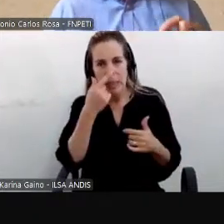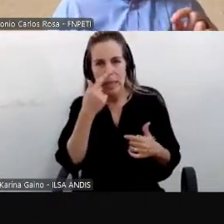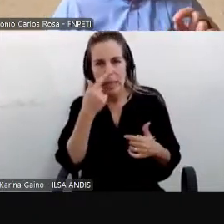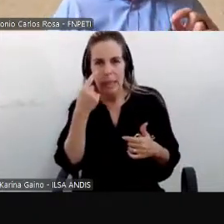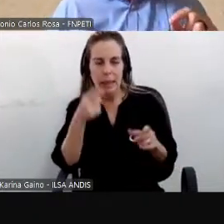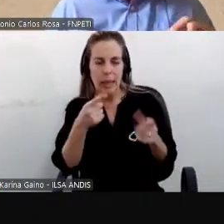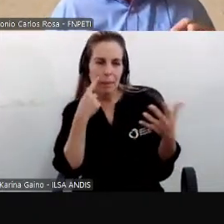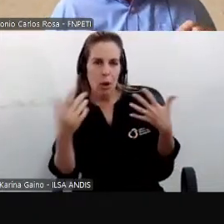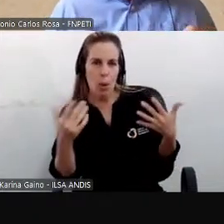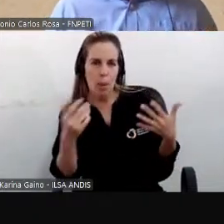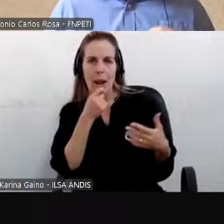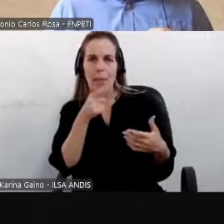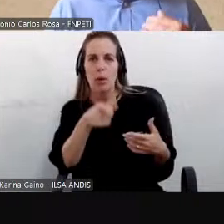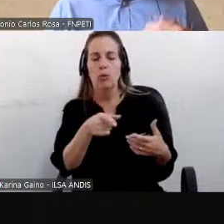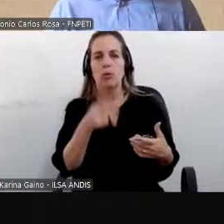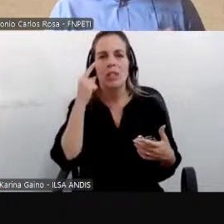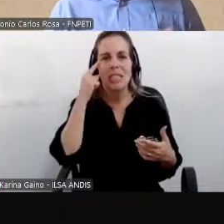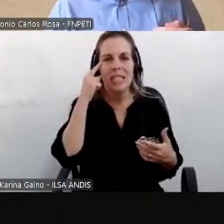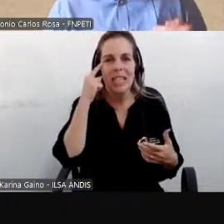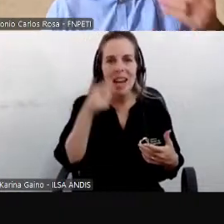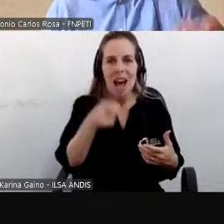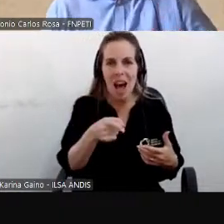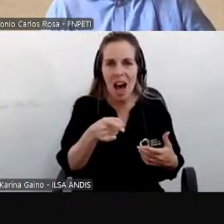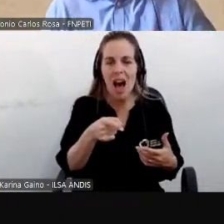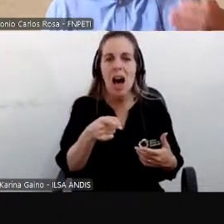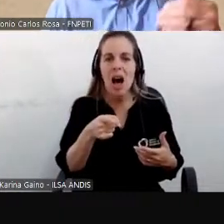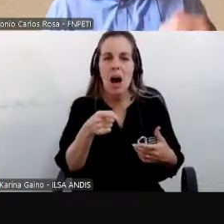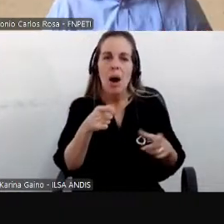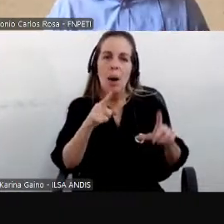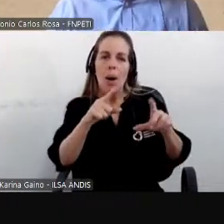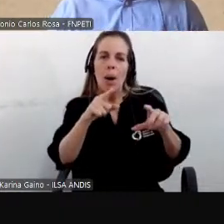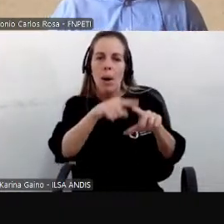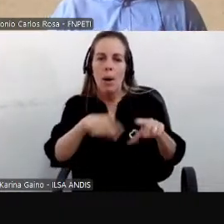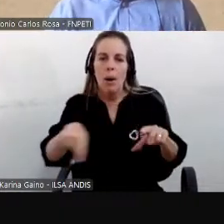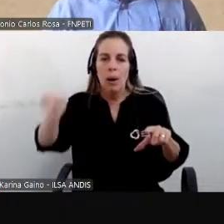It's interesting to point out that when looking into China,